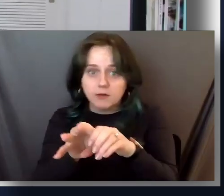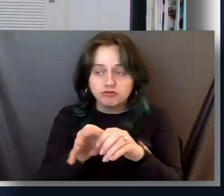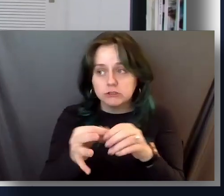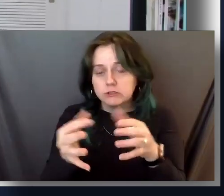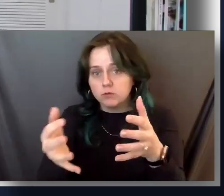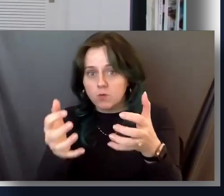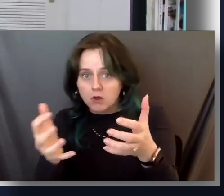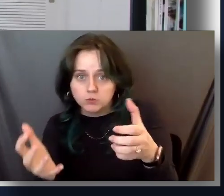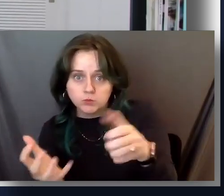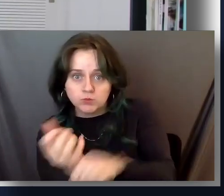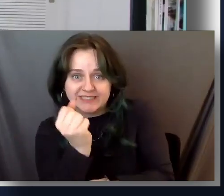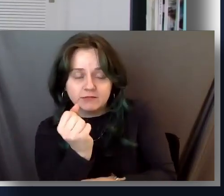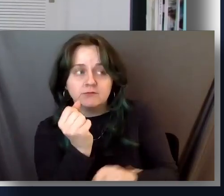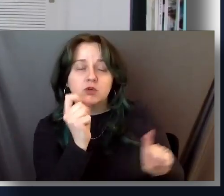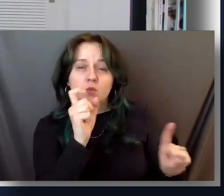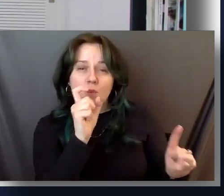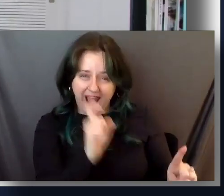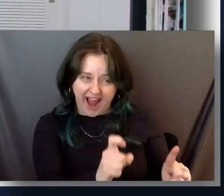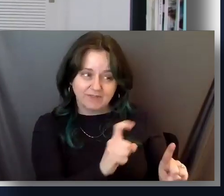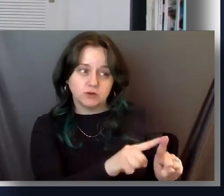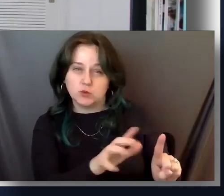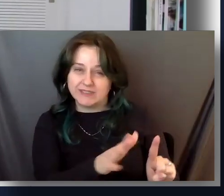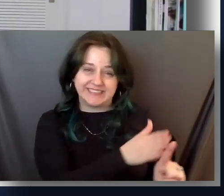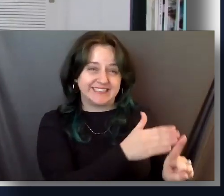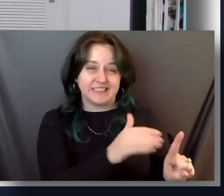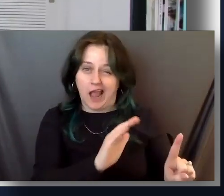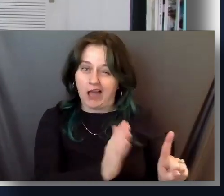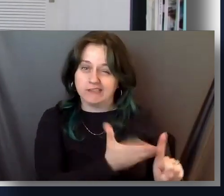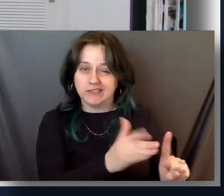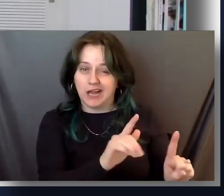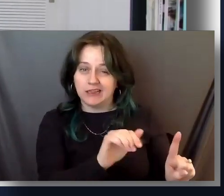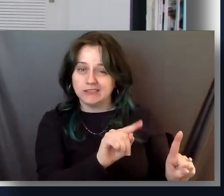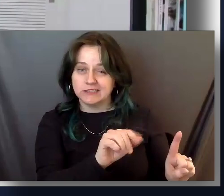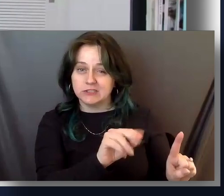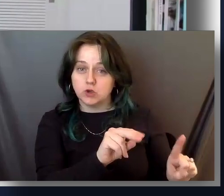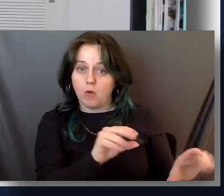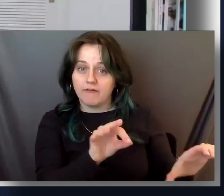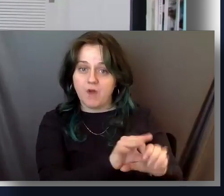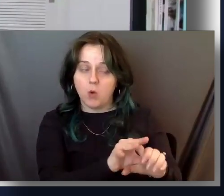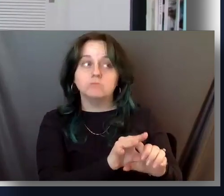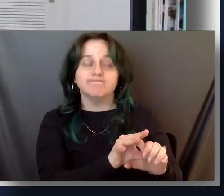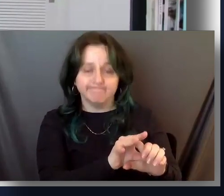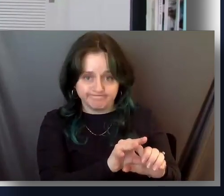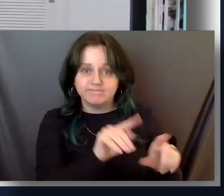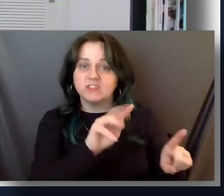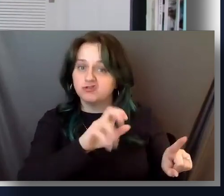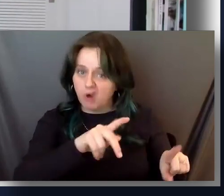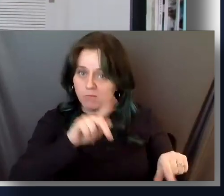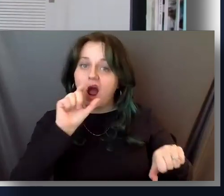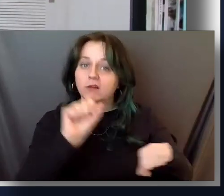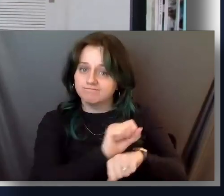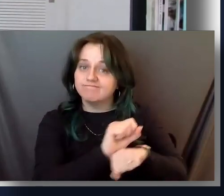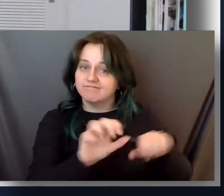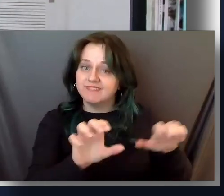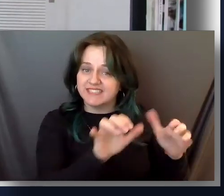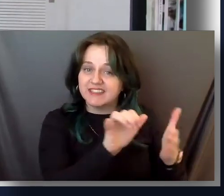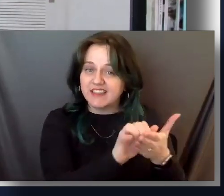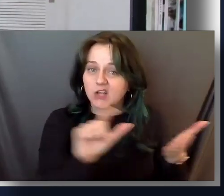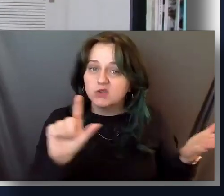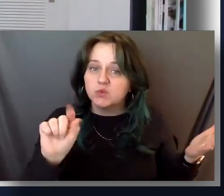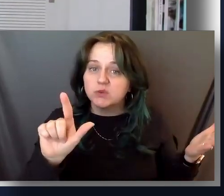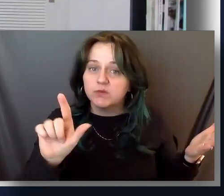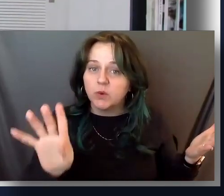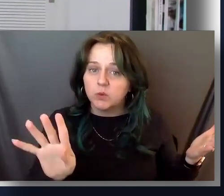to gain some of the Latino vote, which Trump was able to do in 2024. So again,